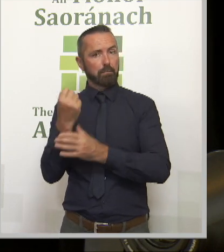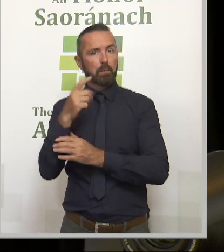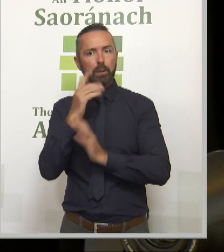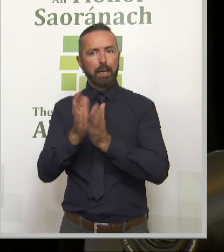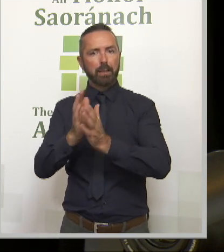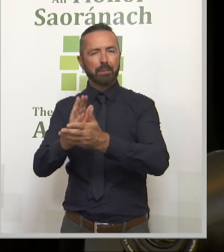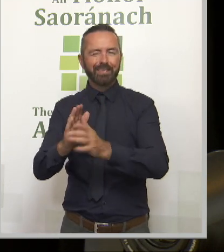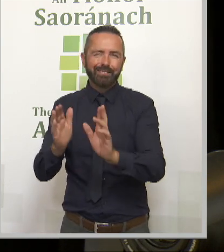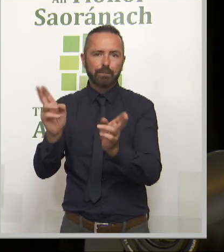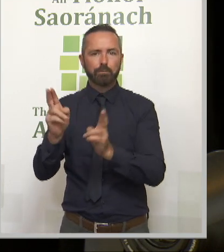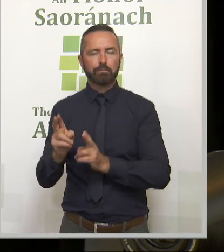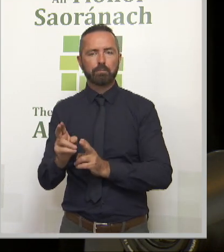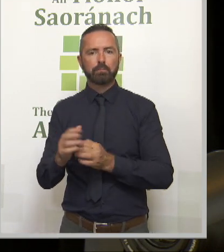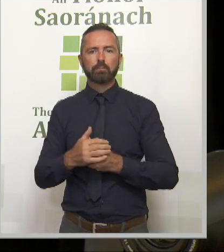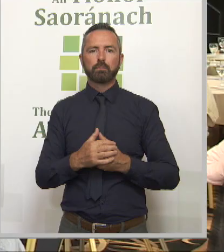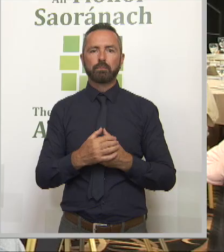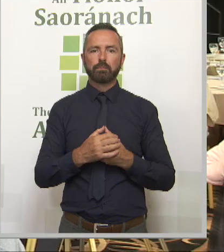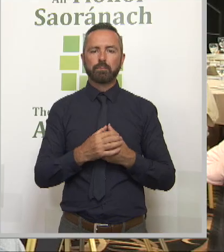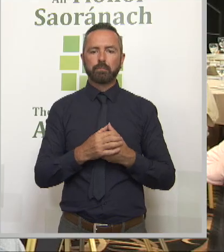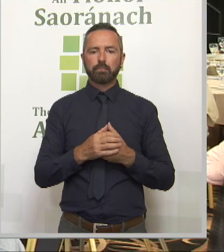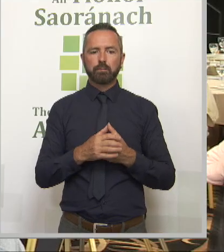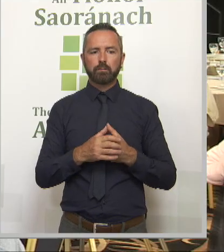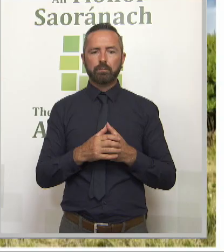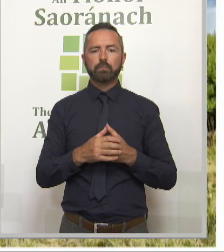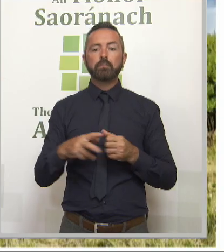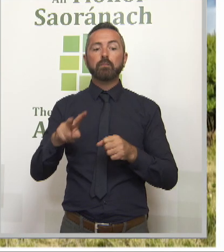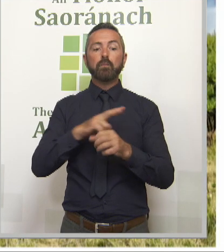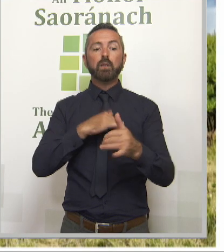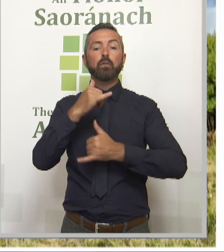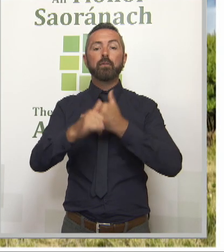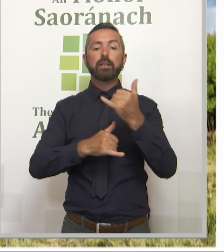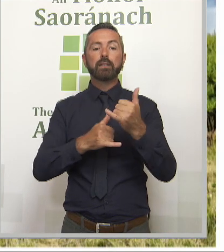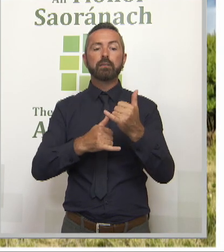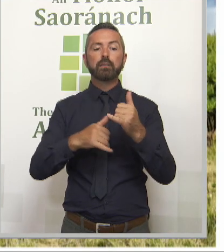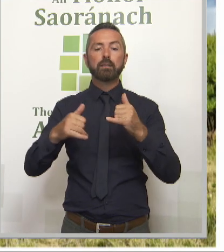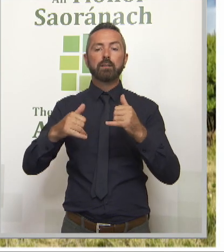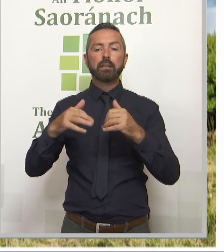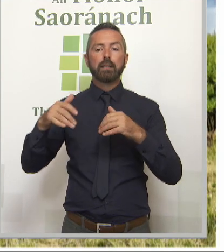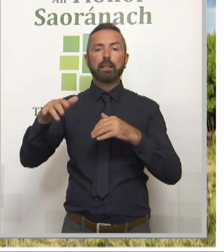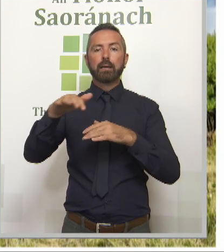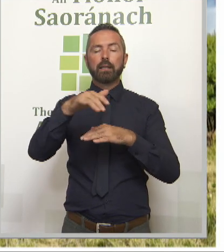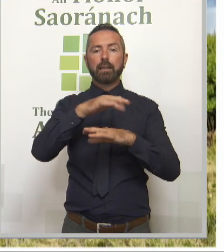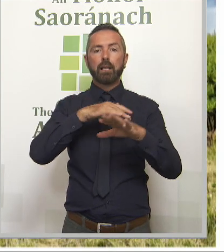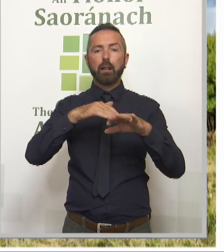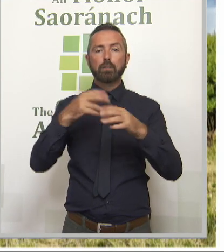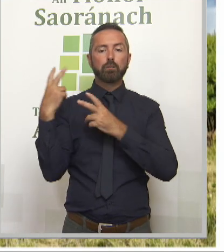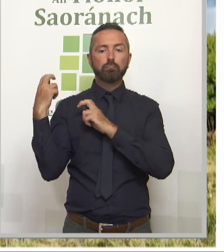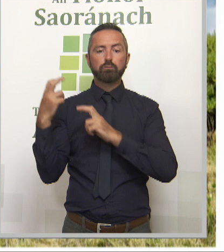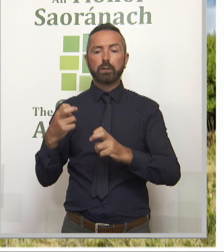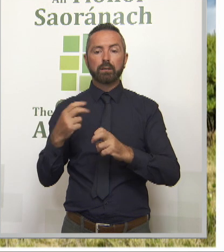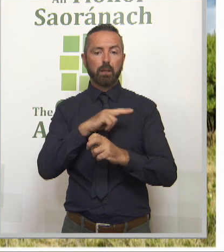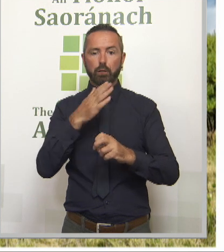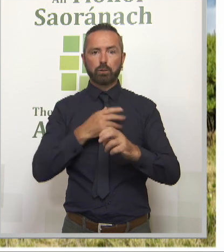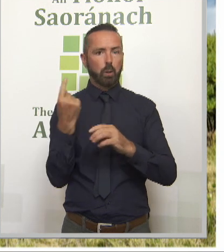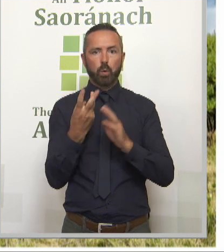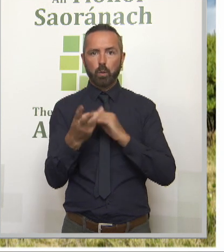Over the years, ecological research combined with other forms of knowledge, so I'm not kind of holding up the science as the only way that we come to understand